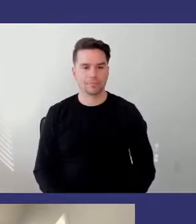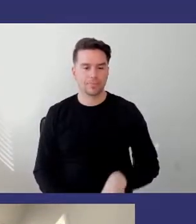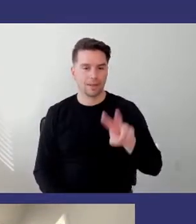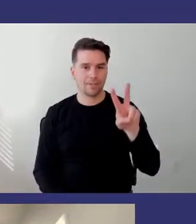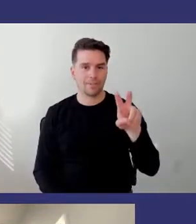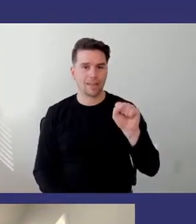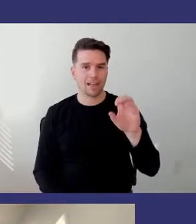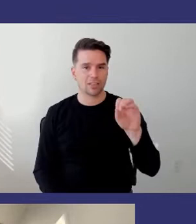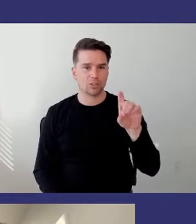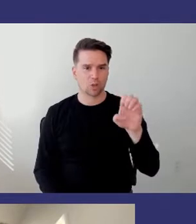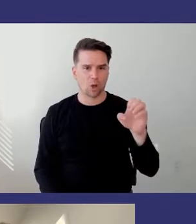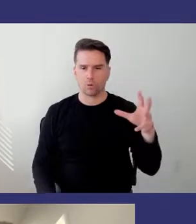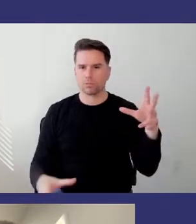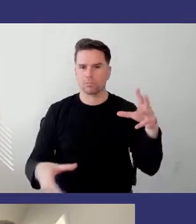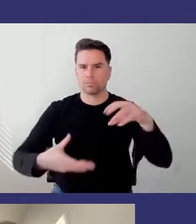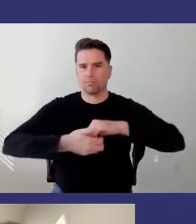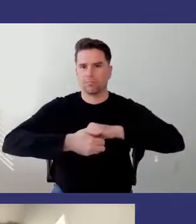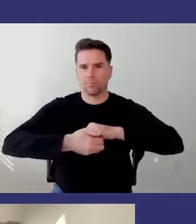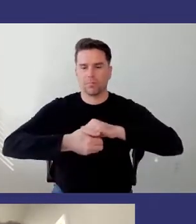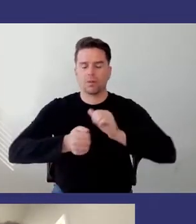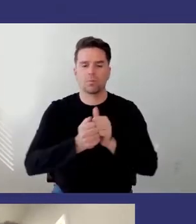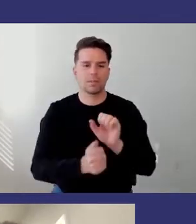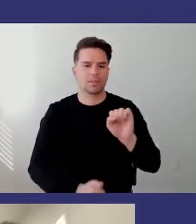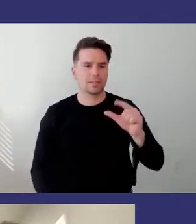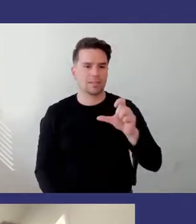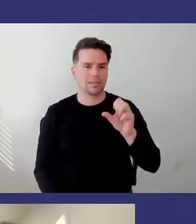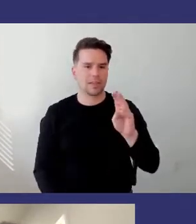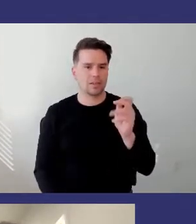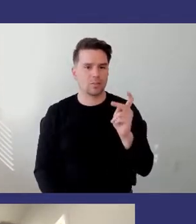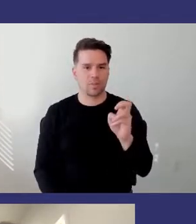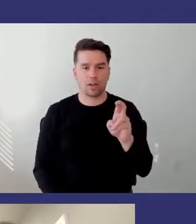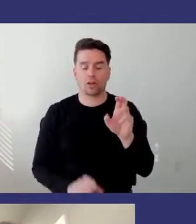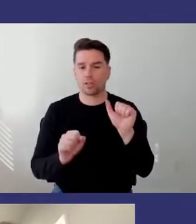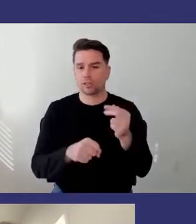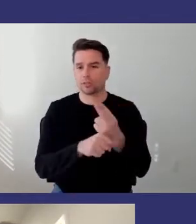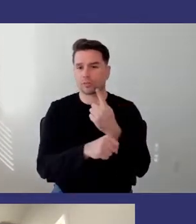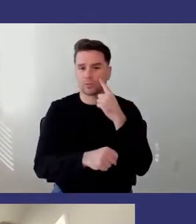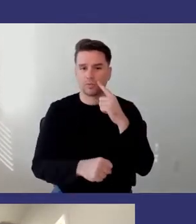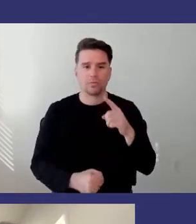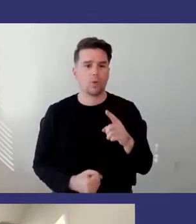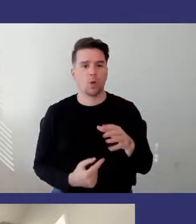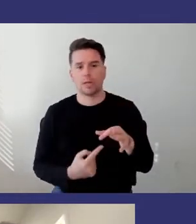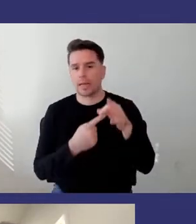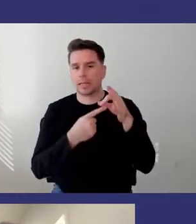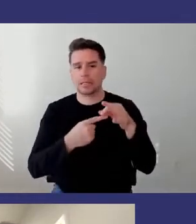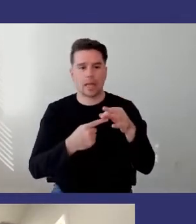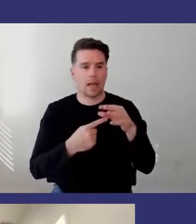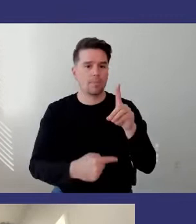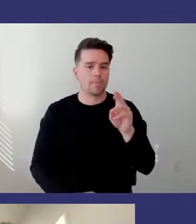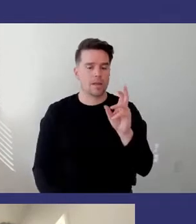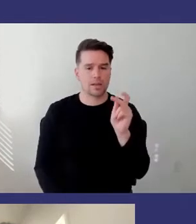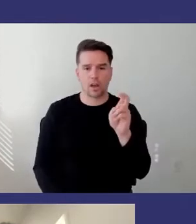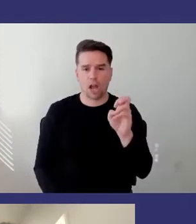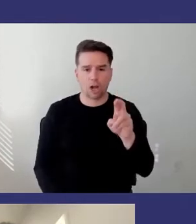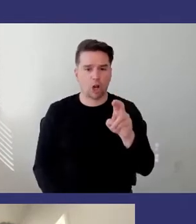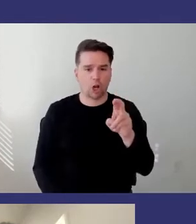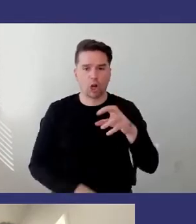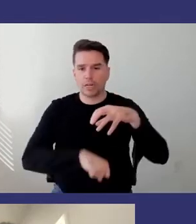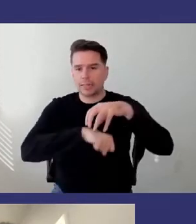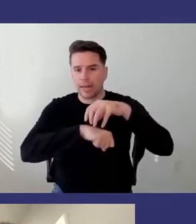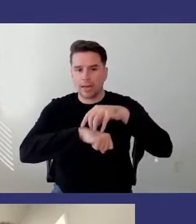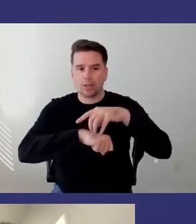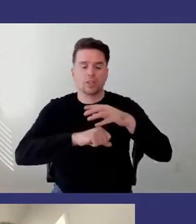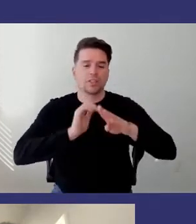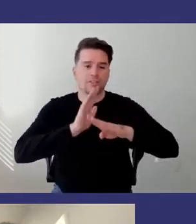SageMaker. And they're asking if it can be used to launch custom Docker containers to do development for, say, Lambda, local, glue, local, that sort of